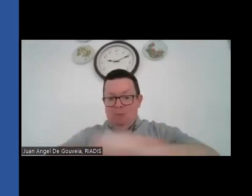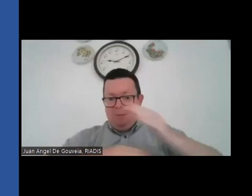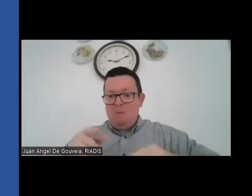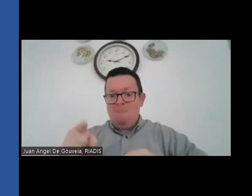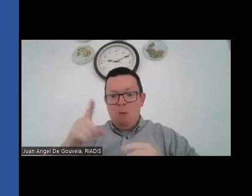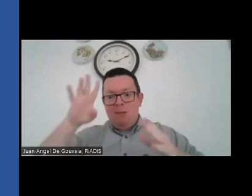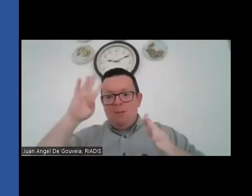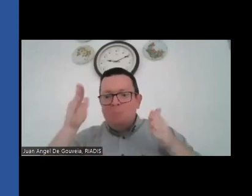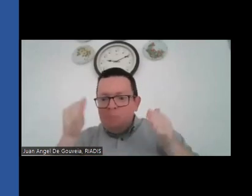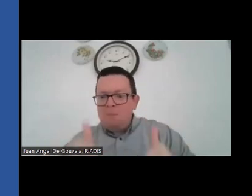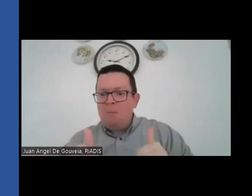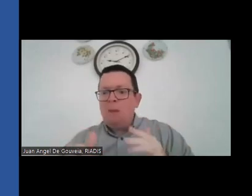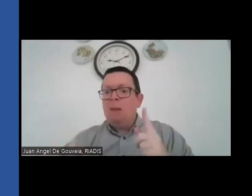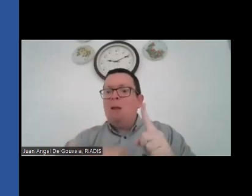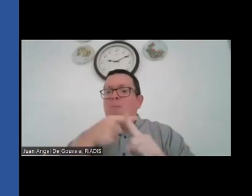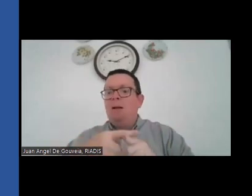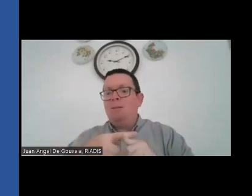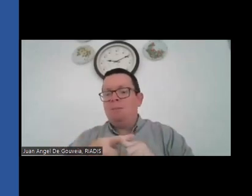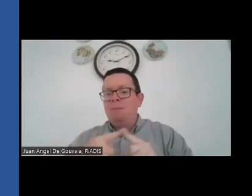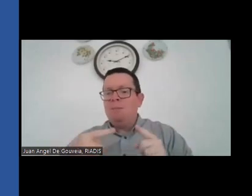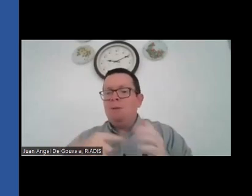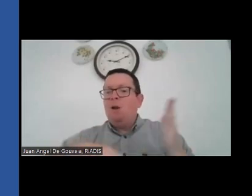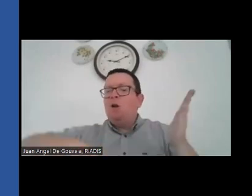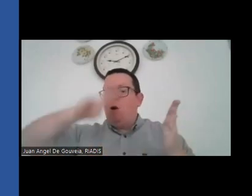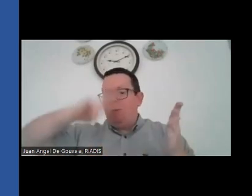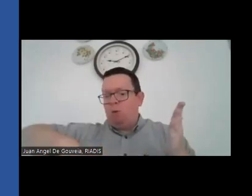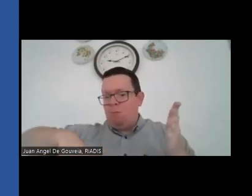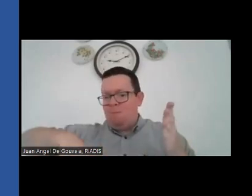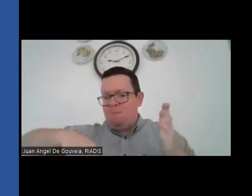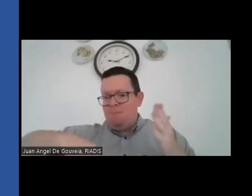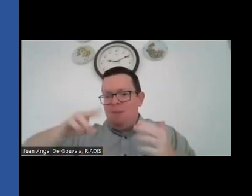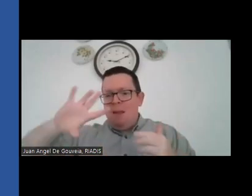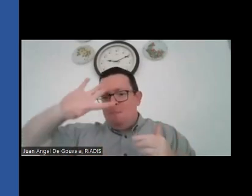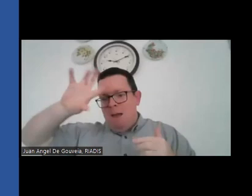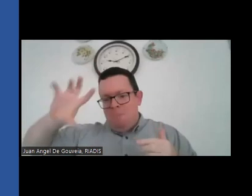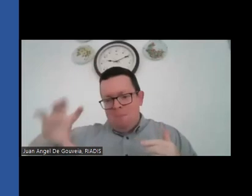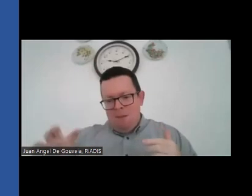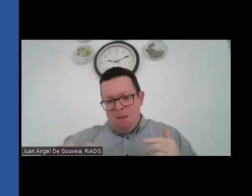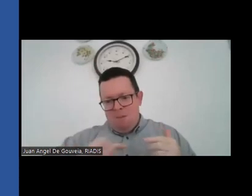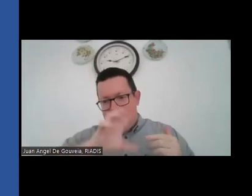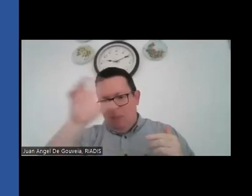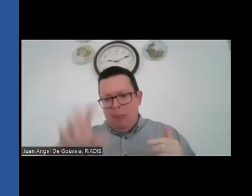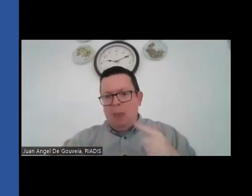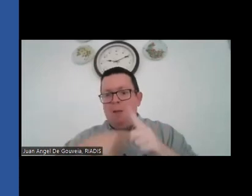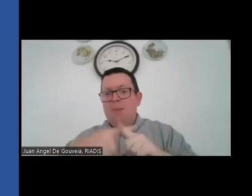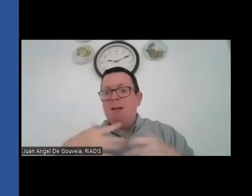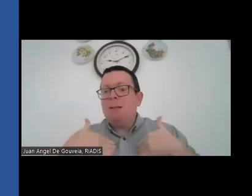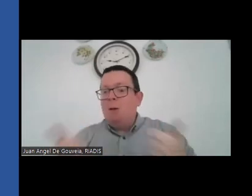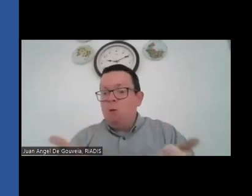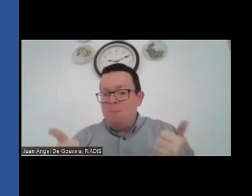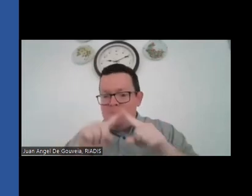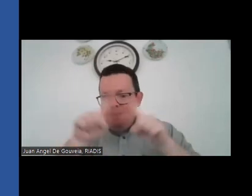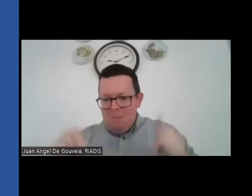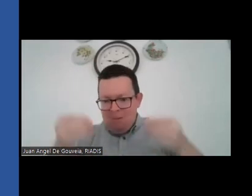the Rights of Persons with Disabilities and other rights instruments. It also contributes to countries'